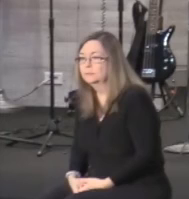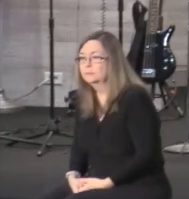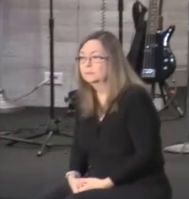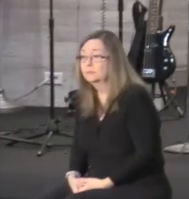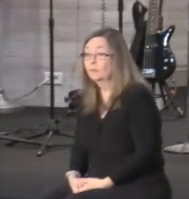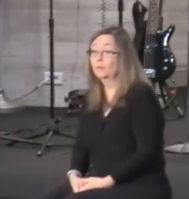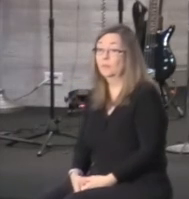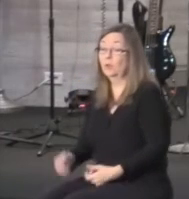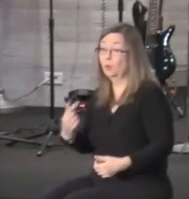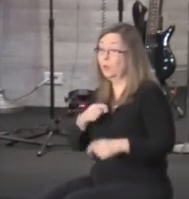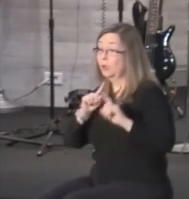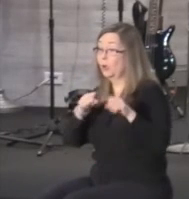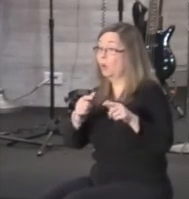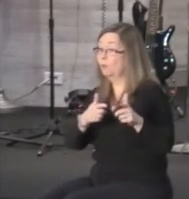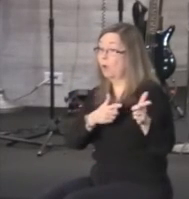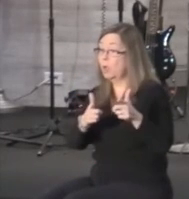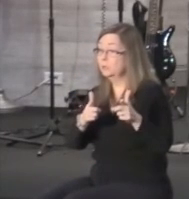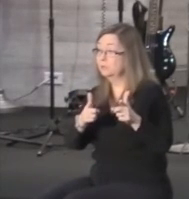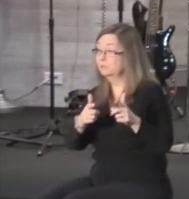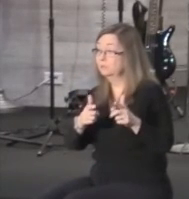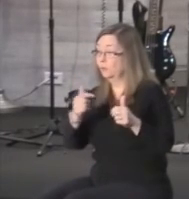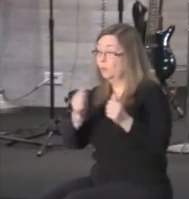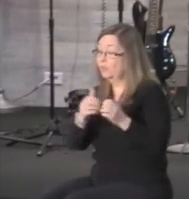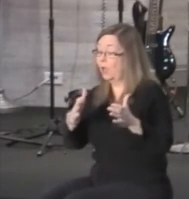Or are we going out hunting without ammo?